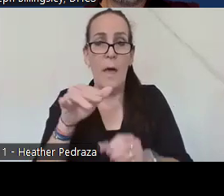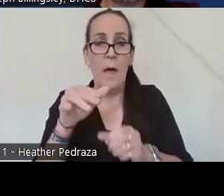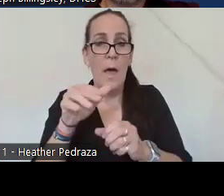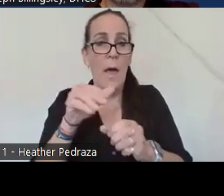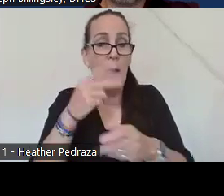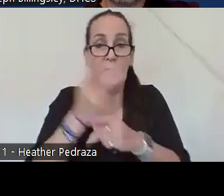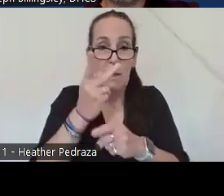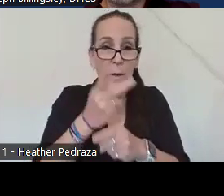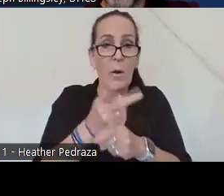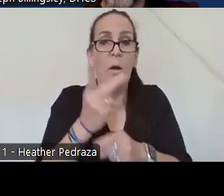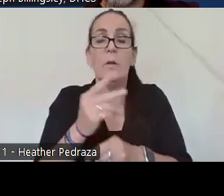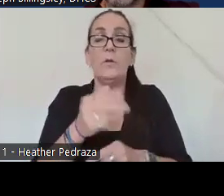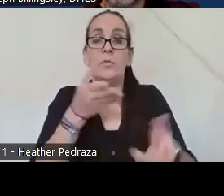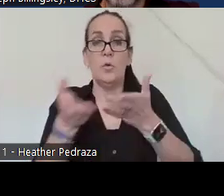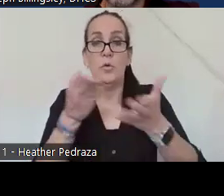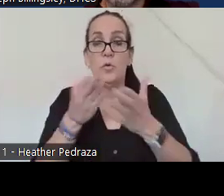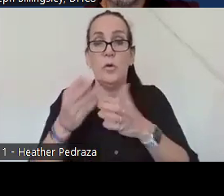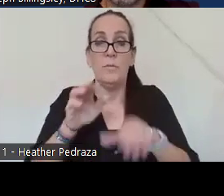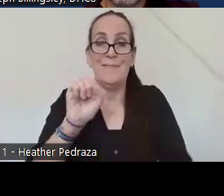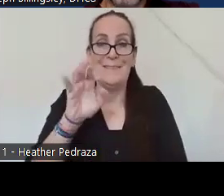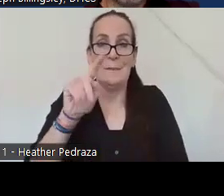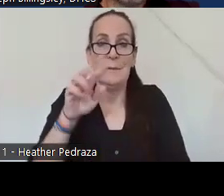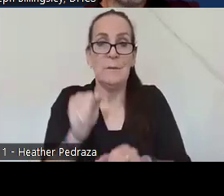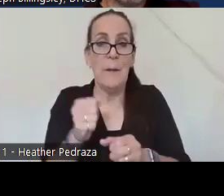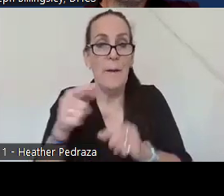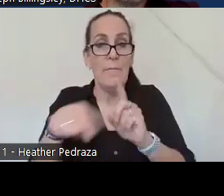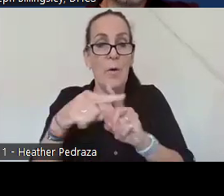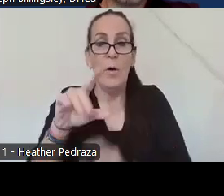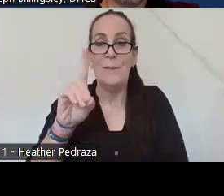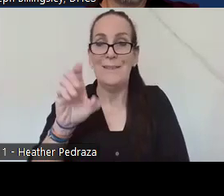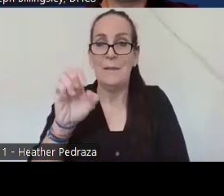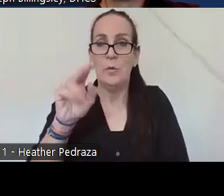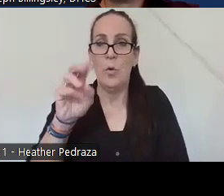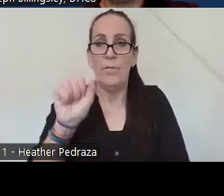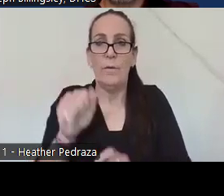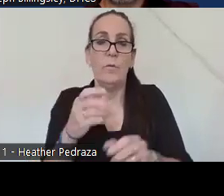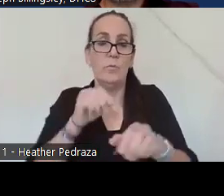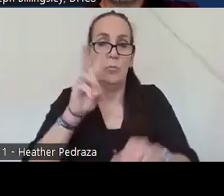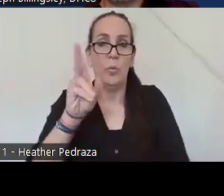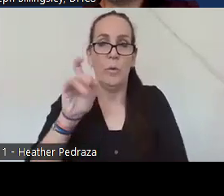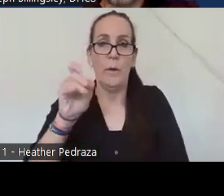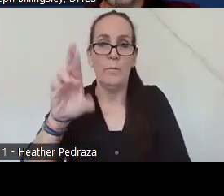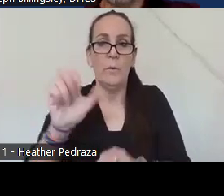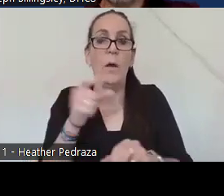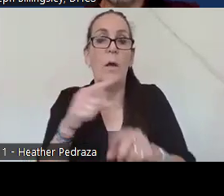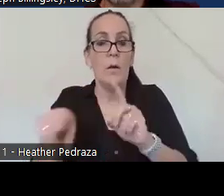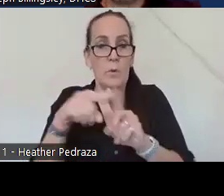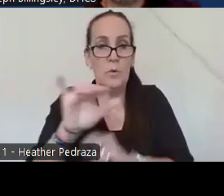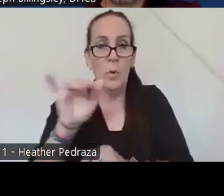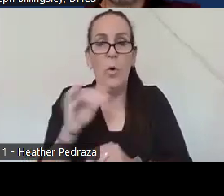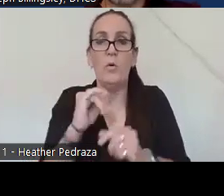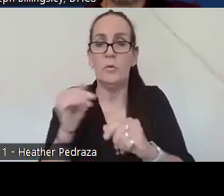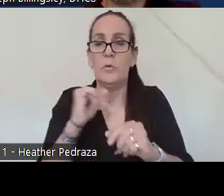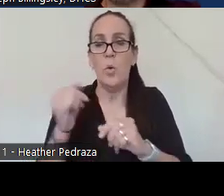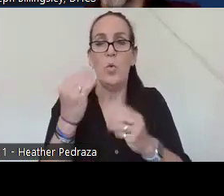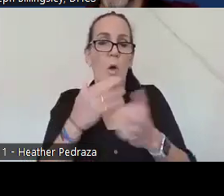service packages and service definitions for the de novo waivers, and also anticipated changes in service